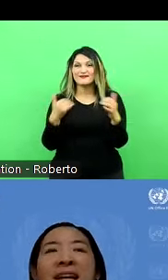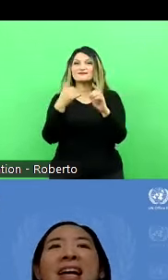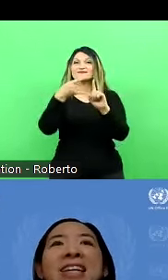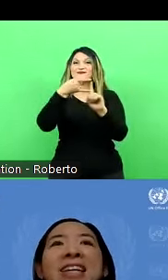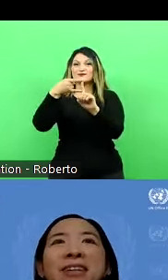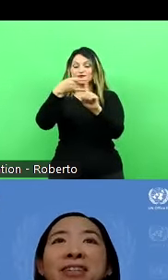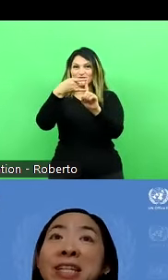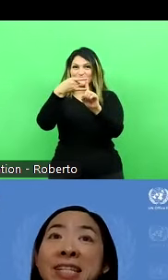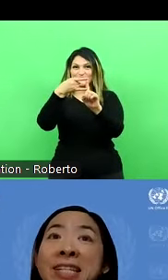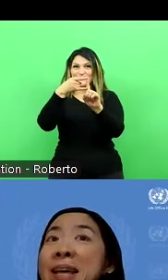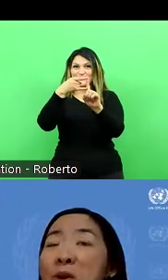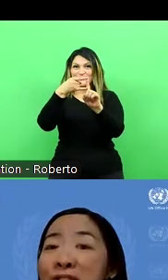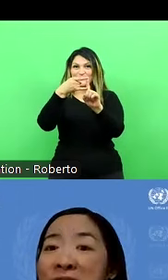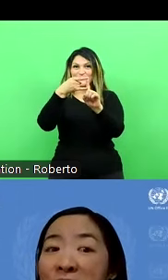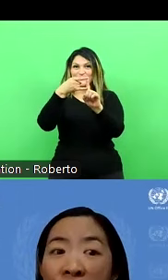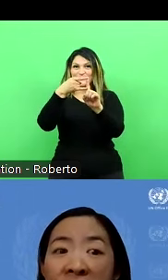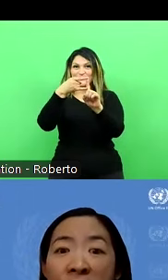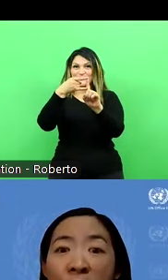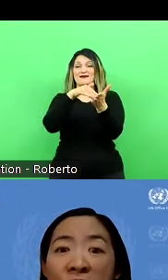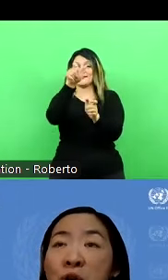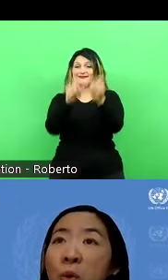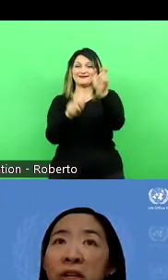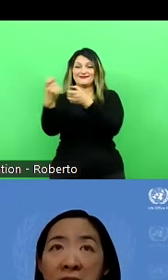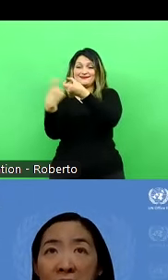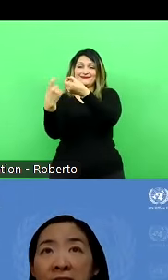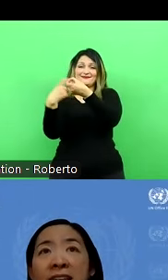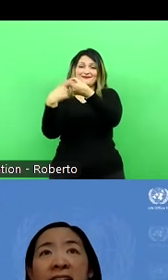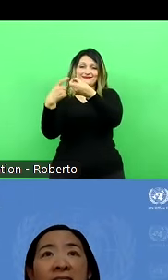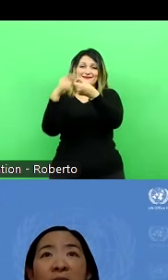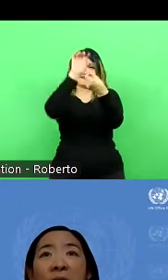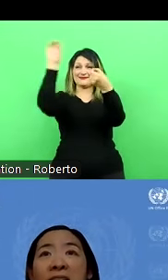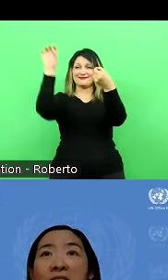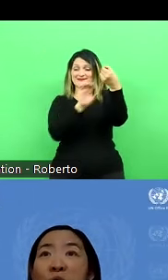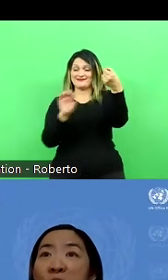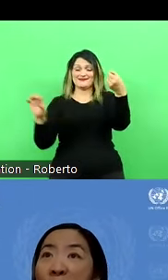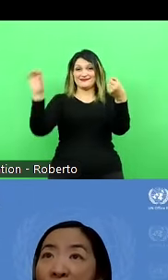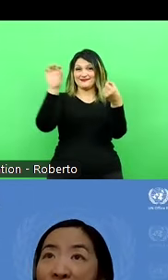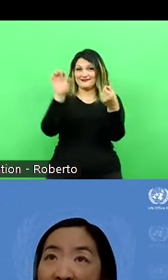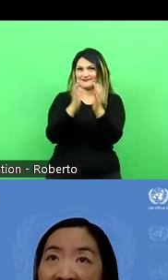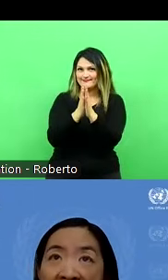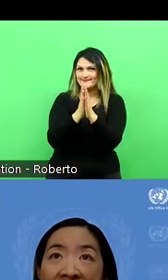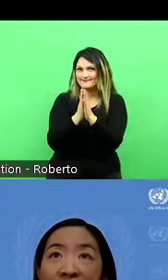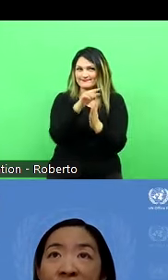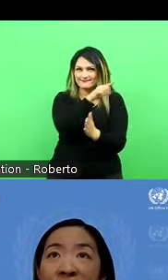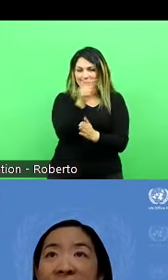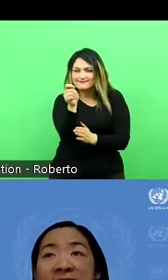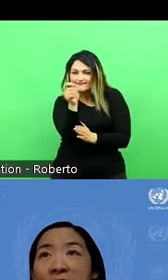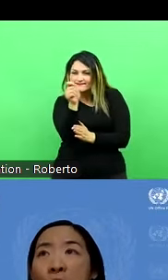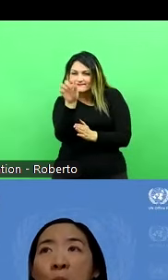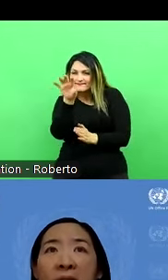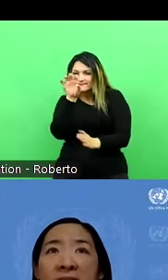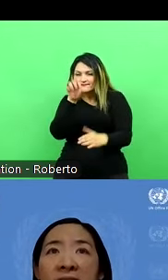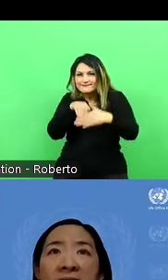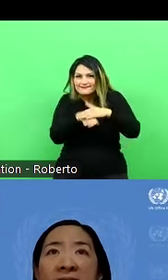people here. So this is the same question as what I was showing earlier. Whether your local governments have the designated